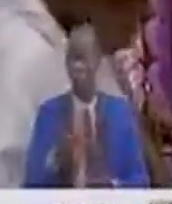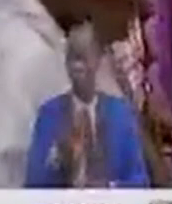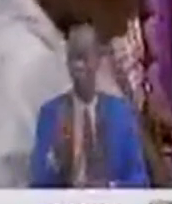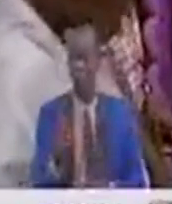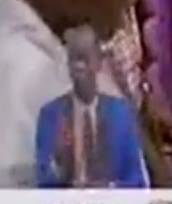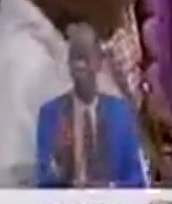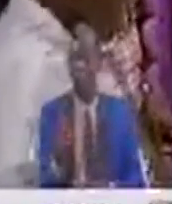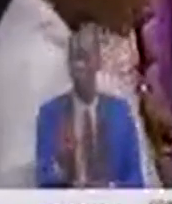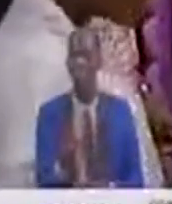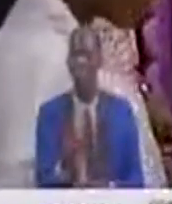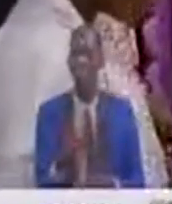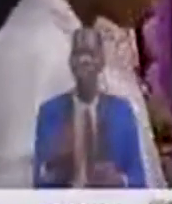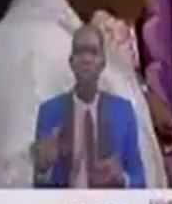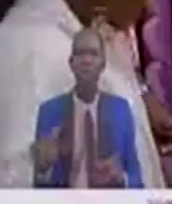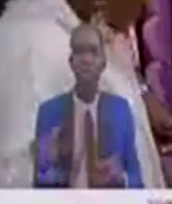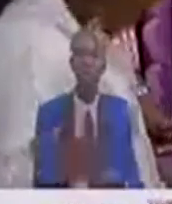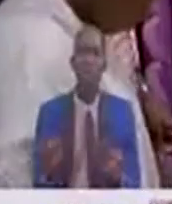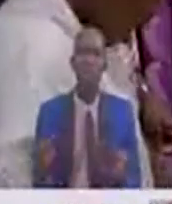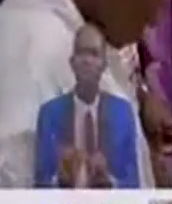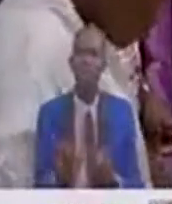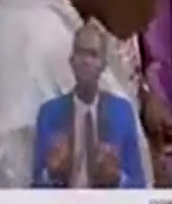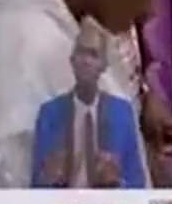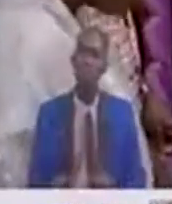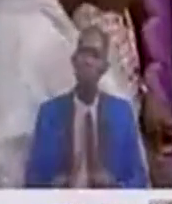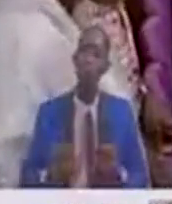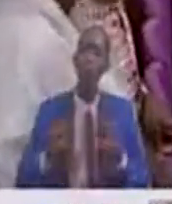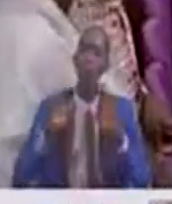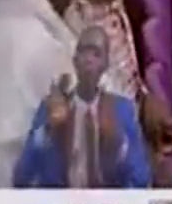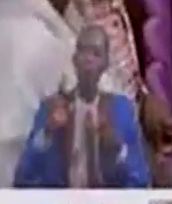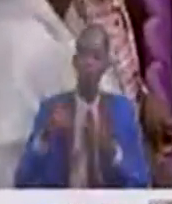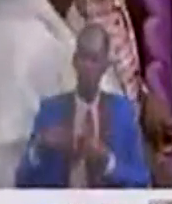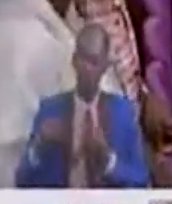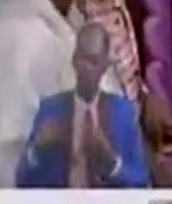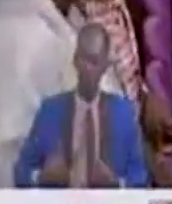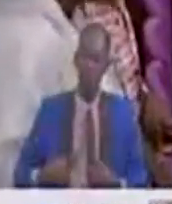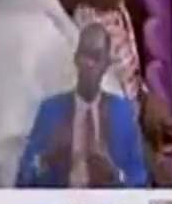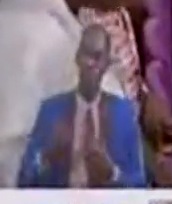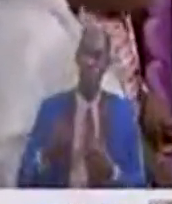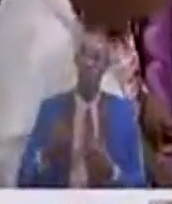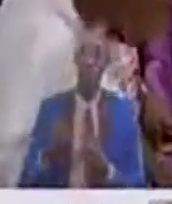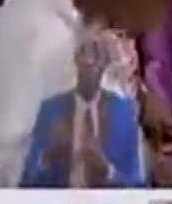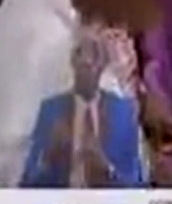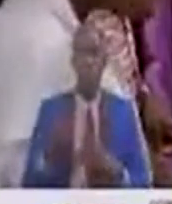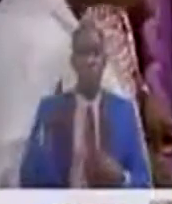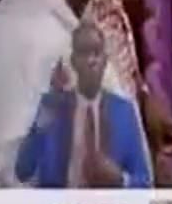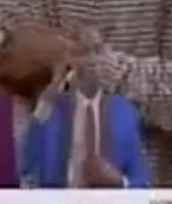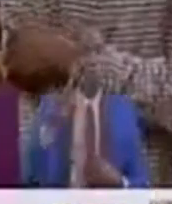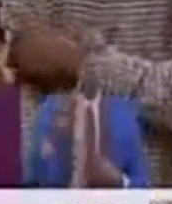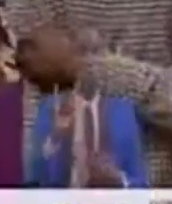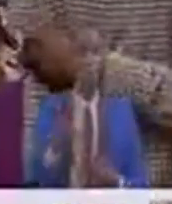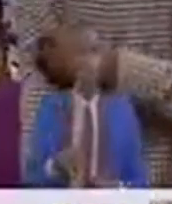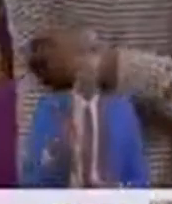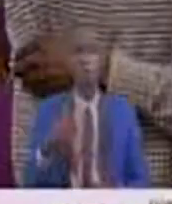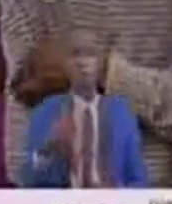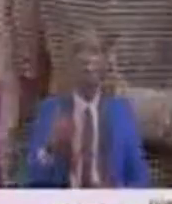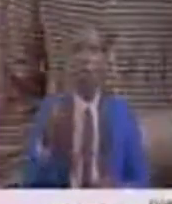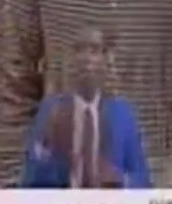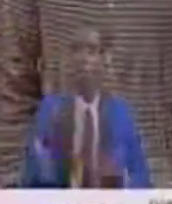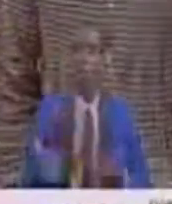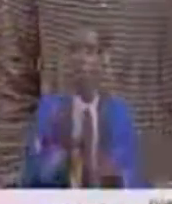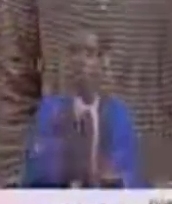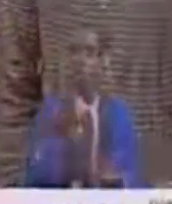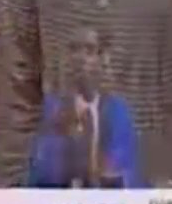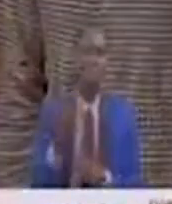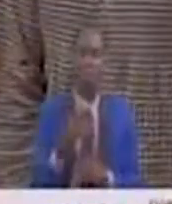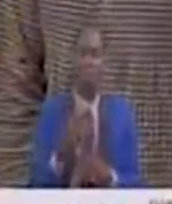The same submission of heart to the word of God that you had many years ago, or